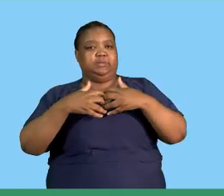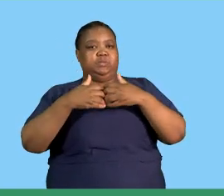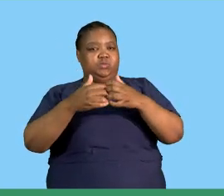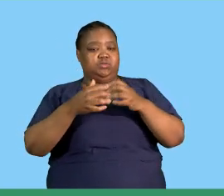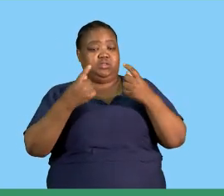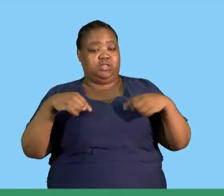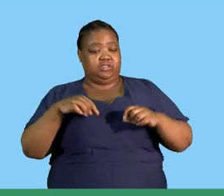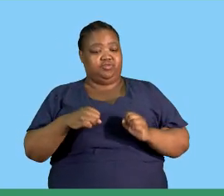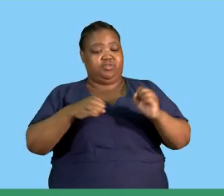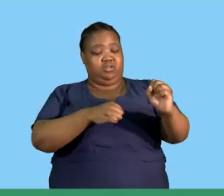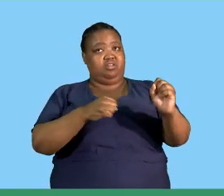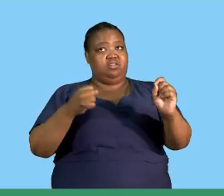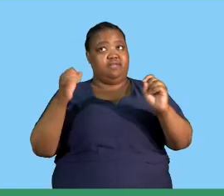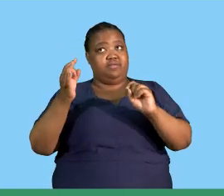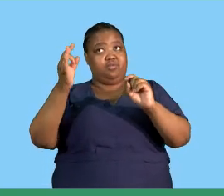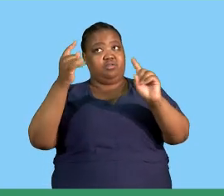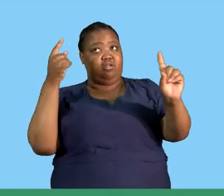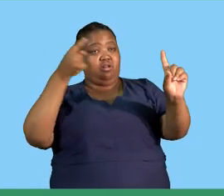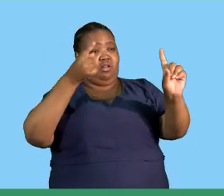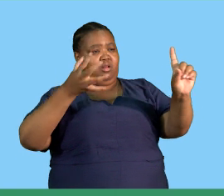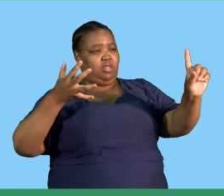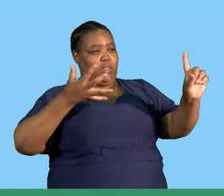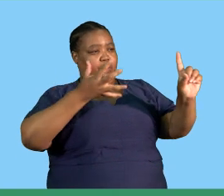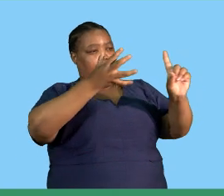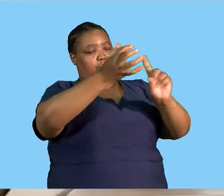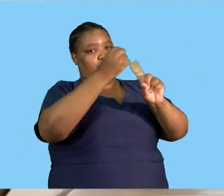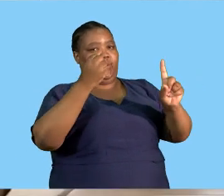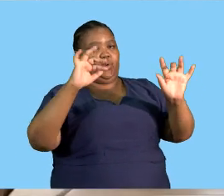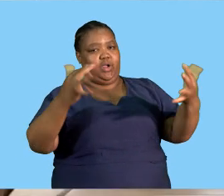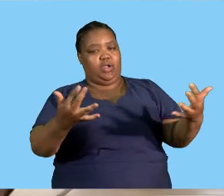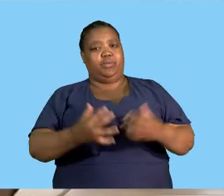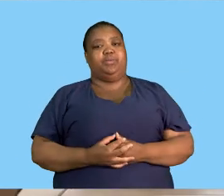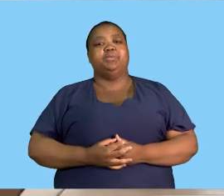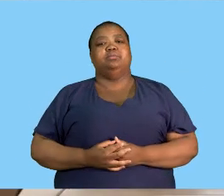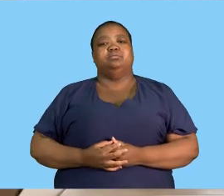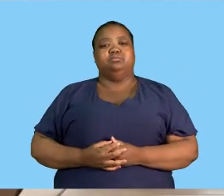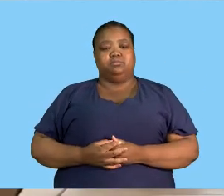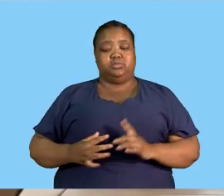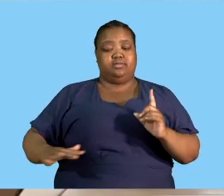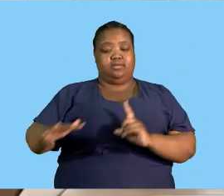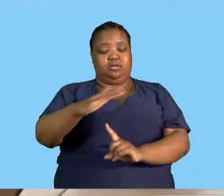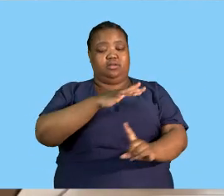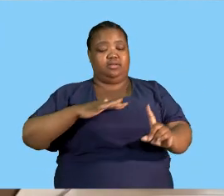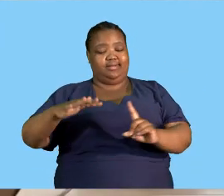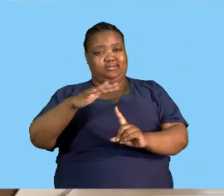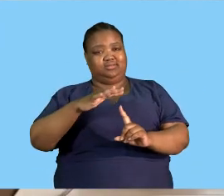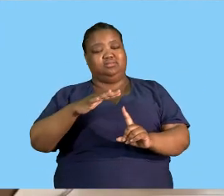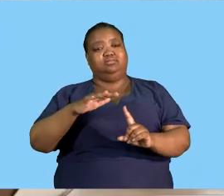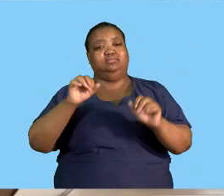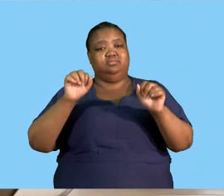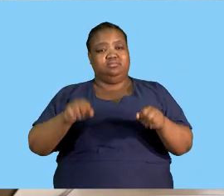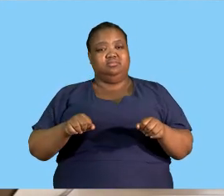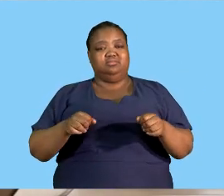it says what? To create the future. Speaking of the future. Mission statement, how are we going to get there? Right. Conduct